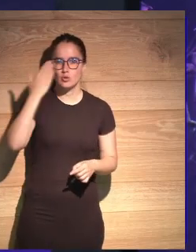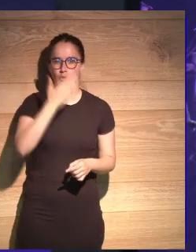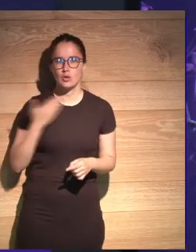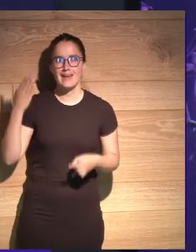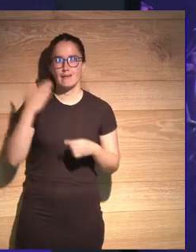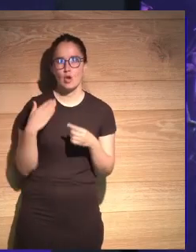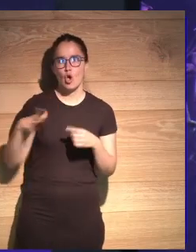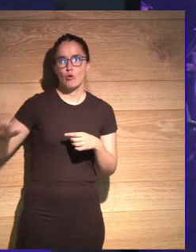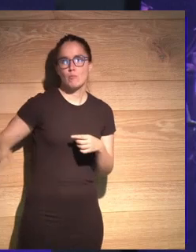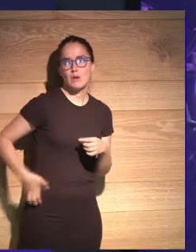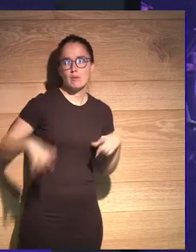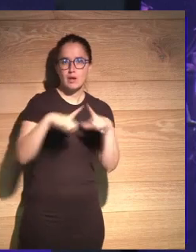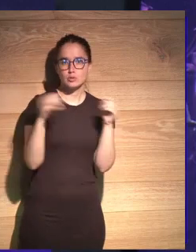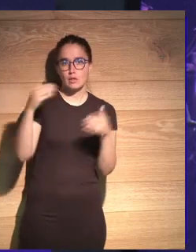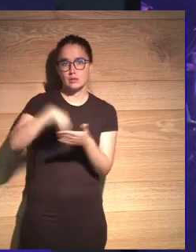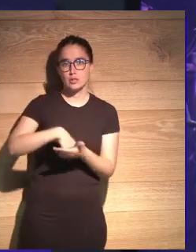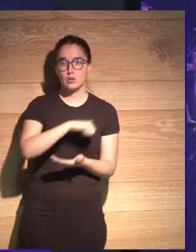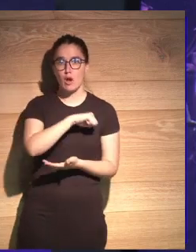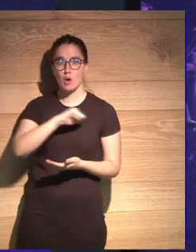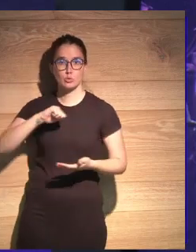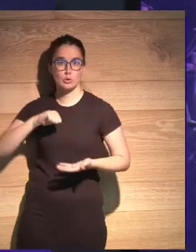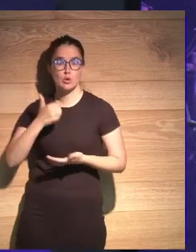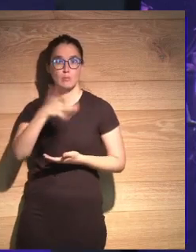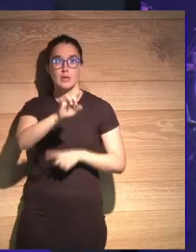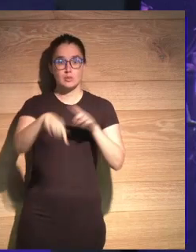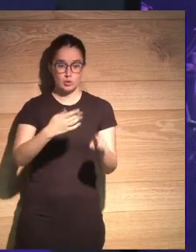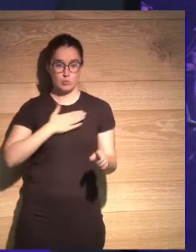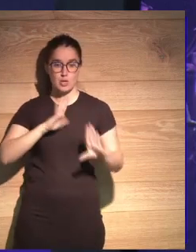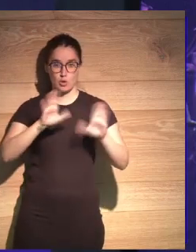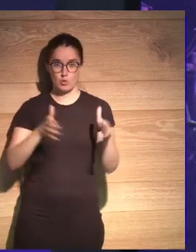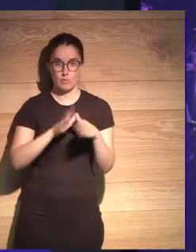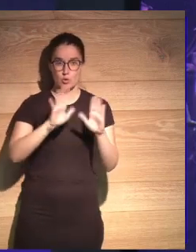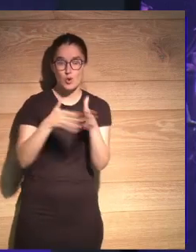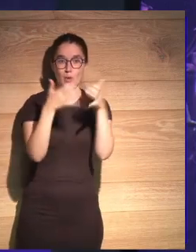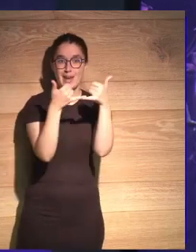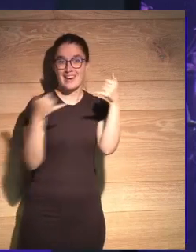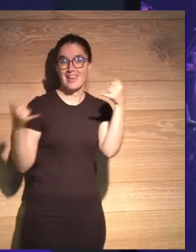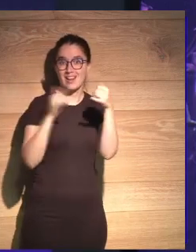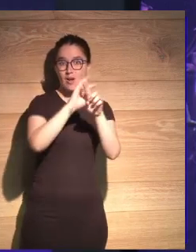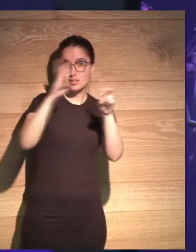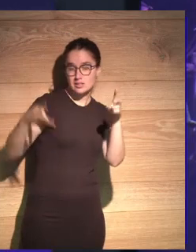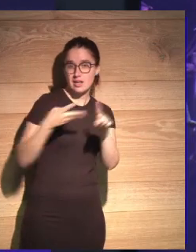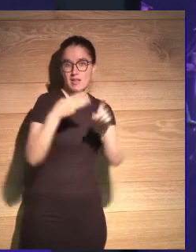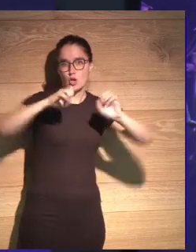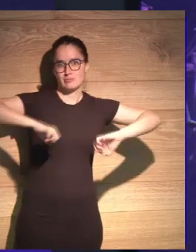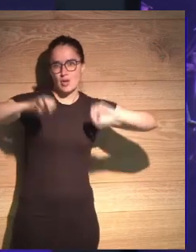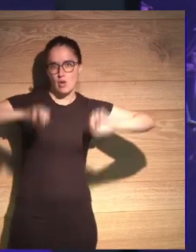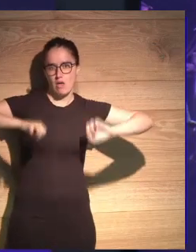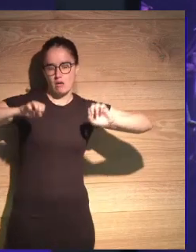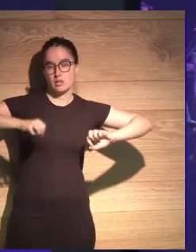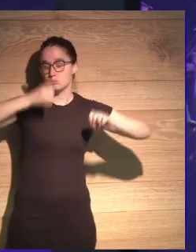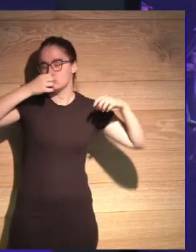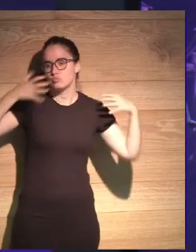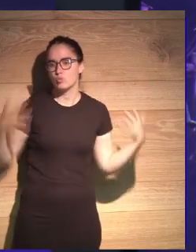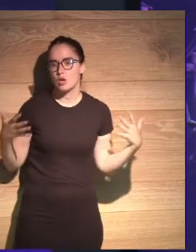a thesis on video games. So I started working in the school Príncipe de Asturias of